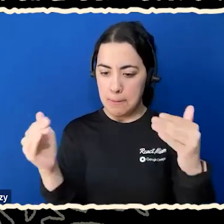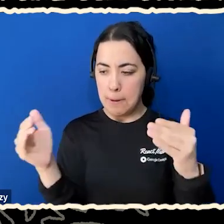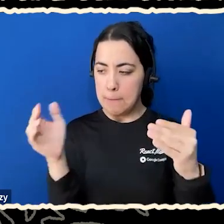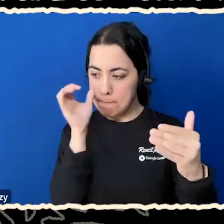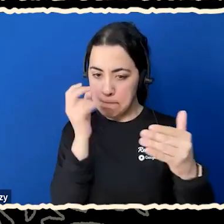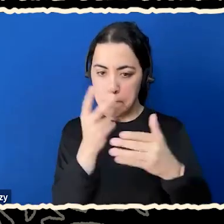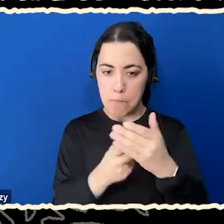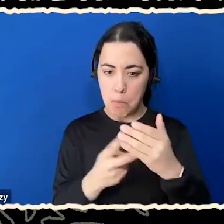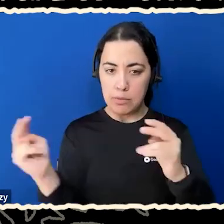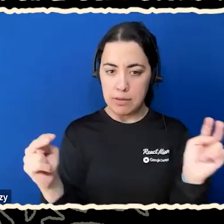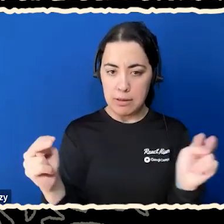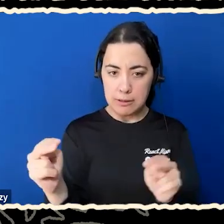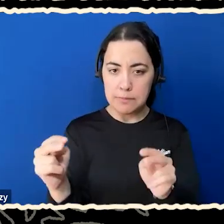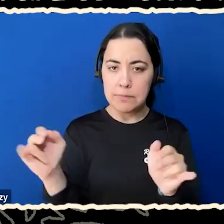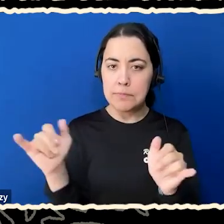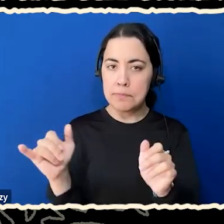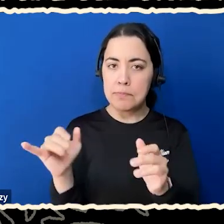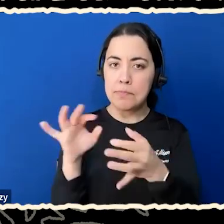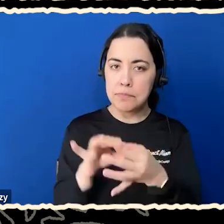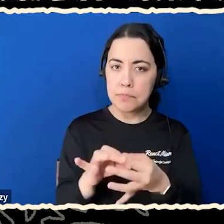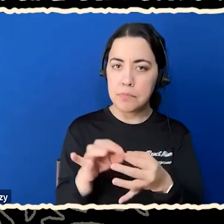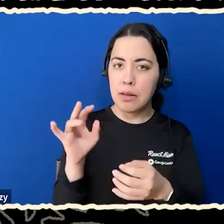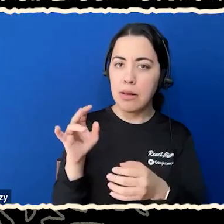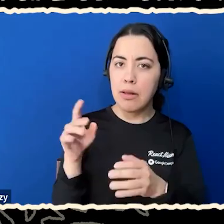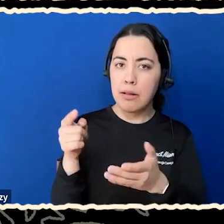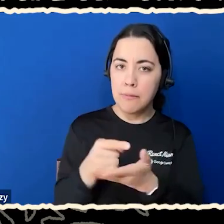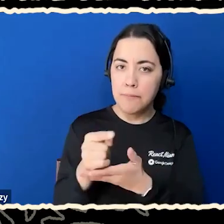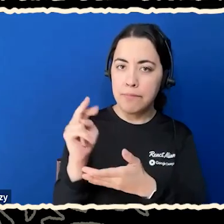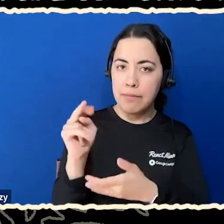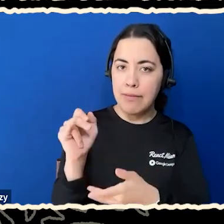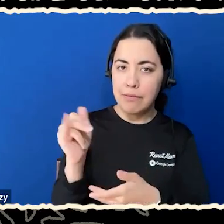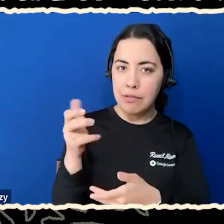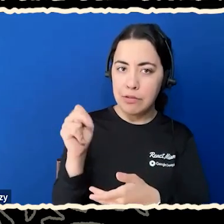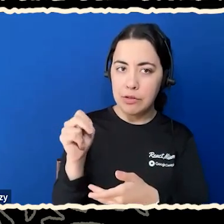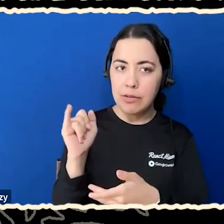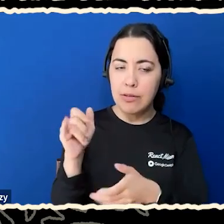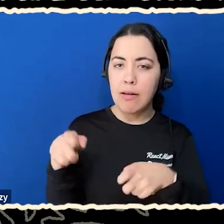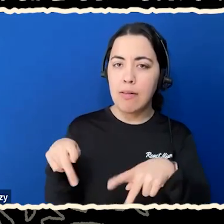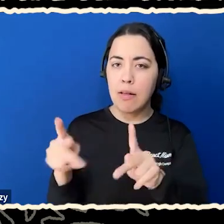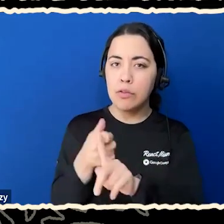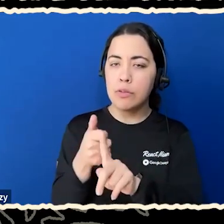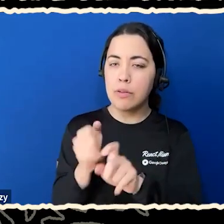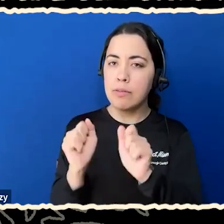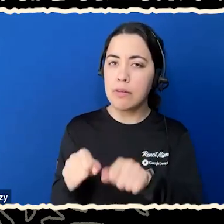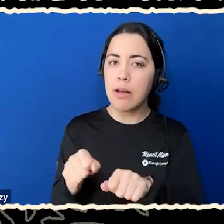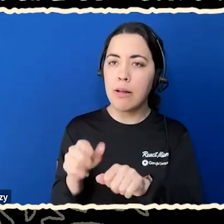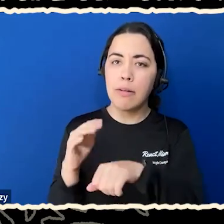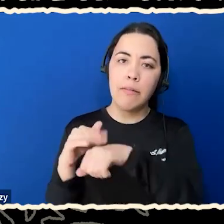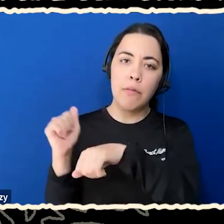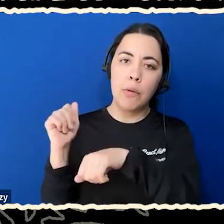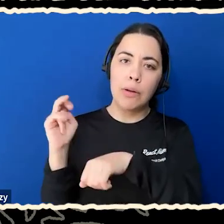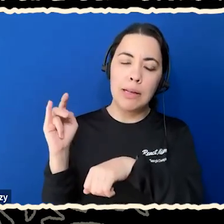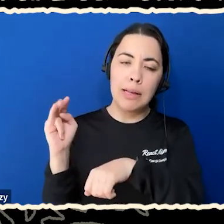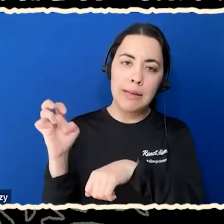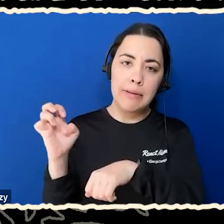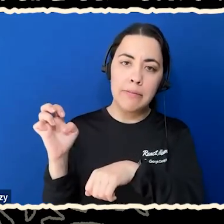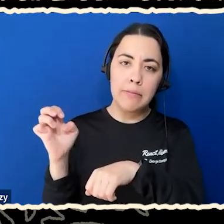same applies to navigation, which is in the package @callstack/brownfield navigation, which allows you to invoke native